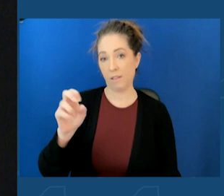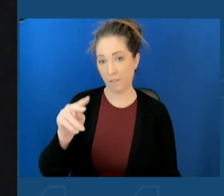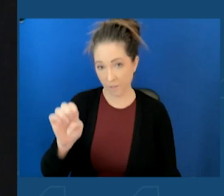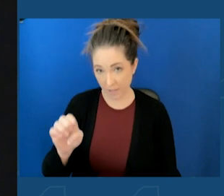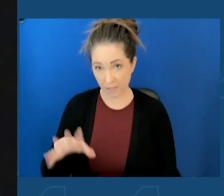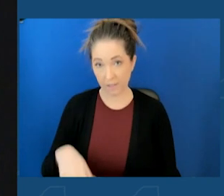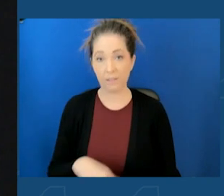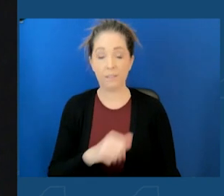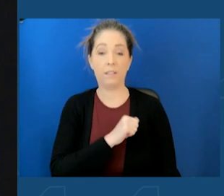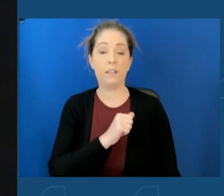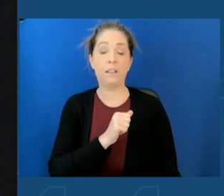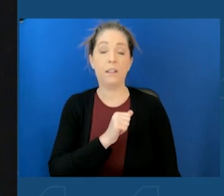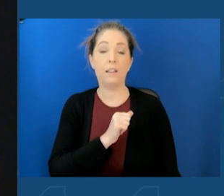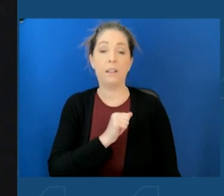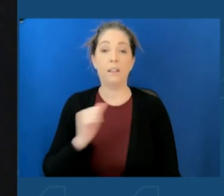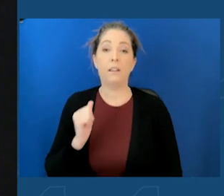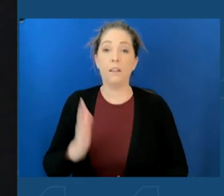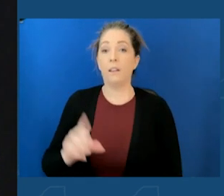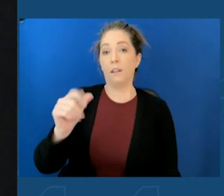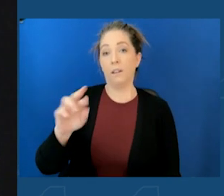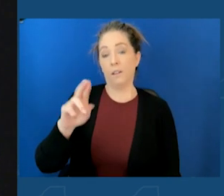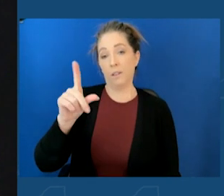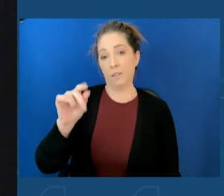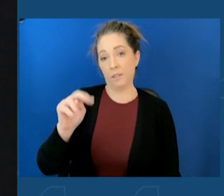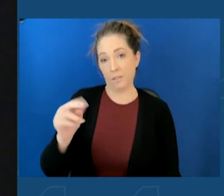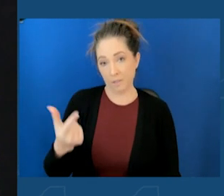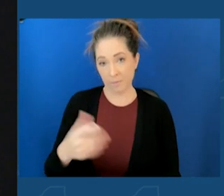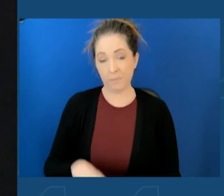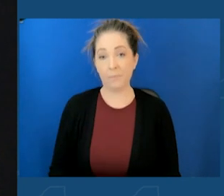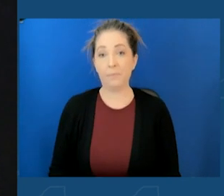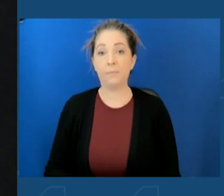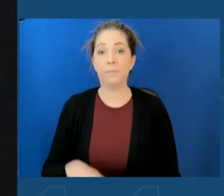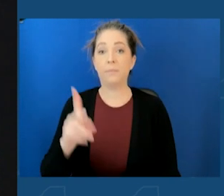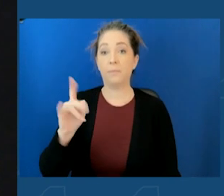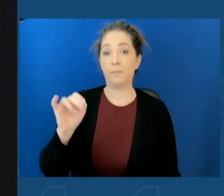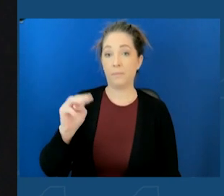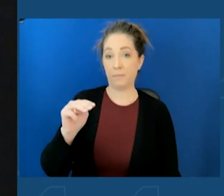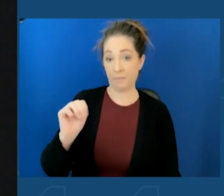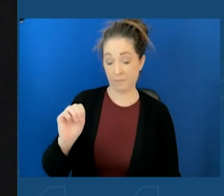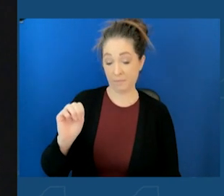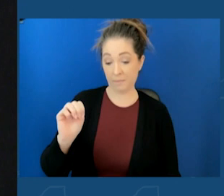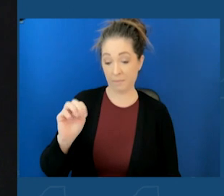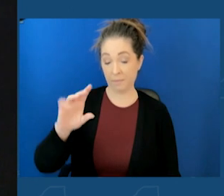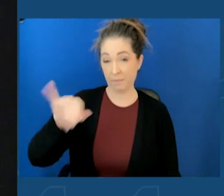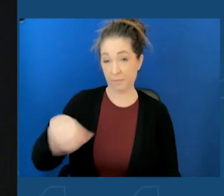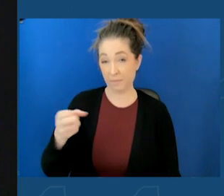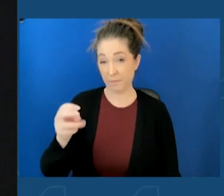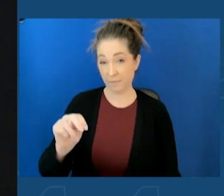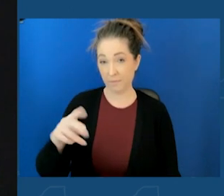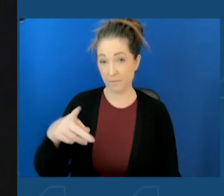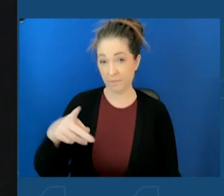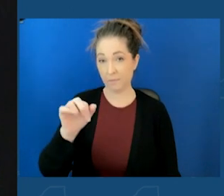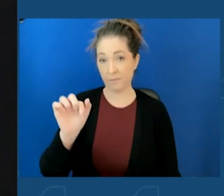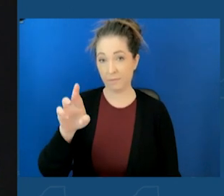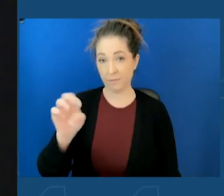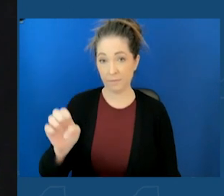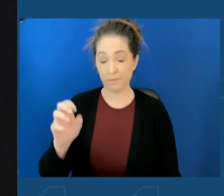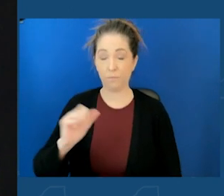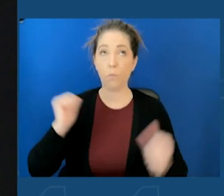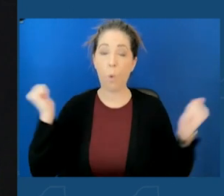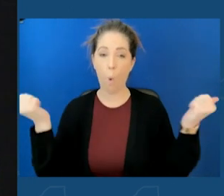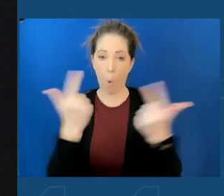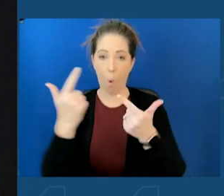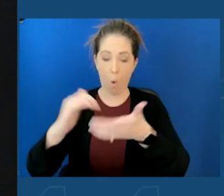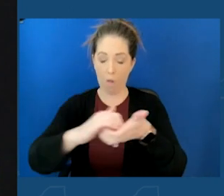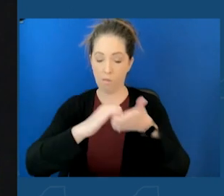Darling. Assembly Member Kim Jean-Pierre is here. And all the partners in